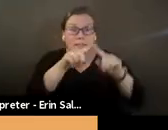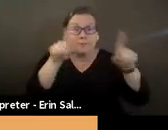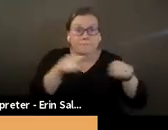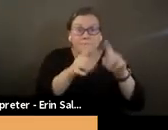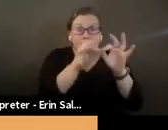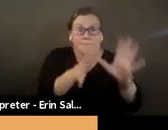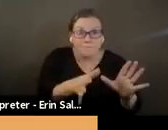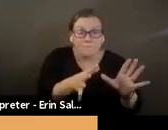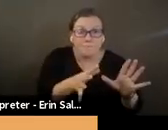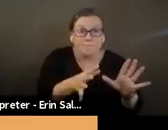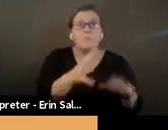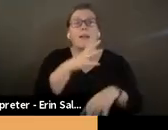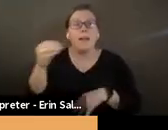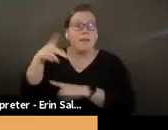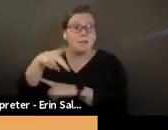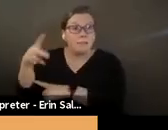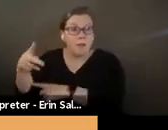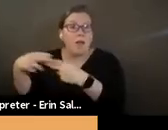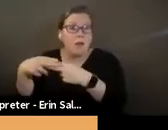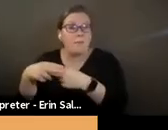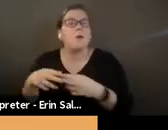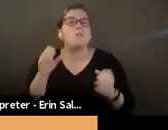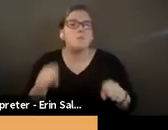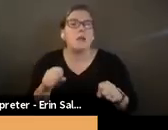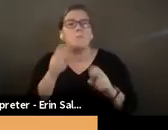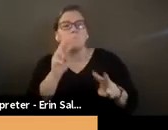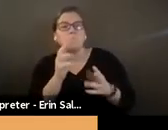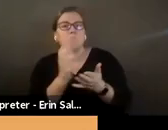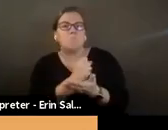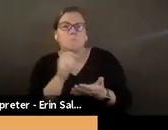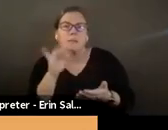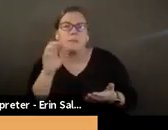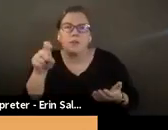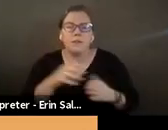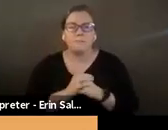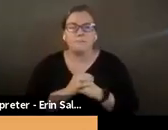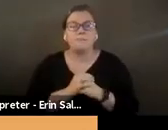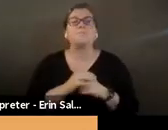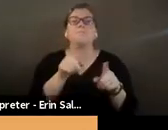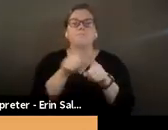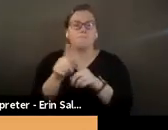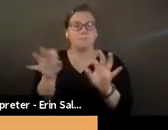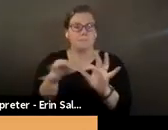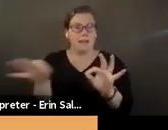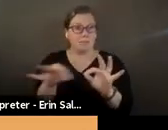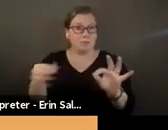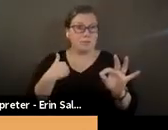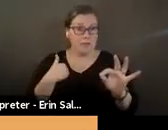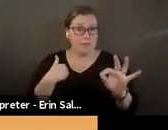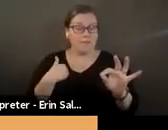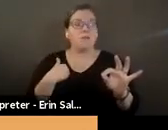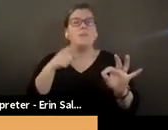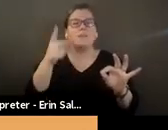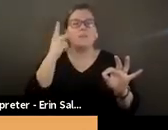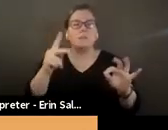need interpreting for the webinar. Captioning is also available, so you can find the captions